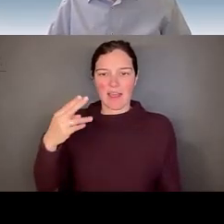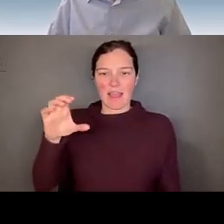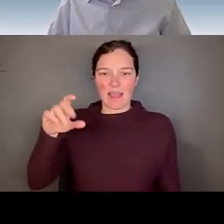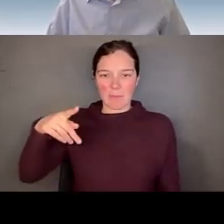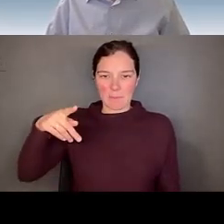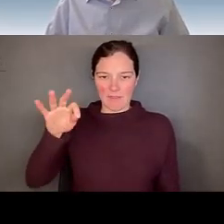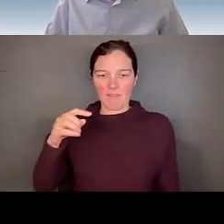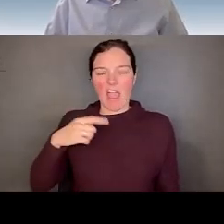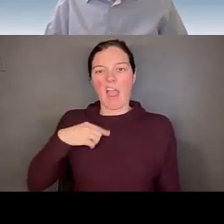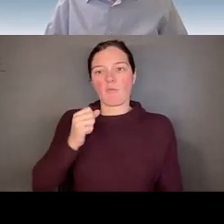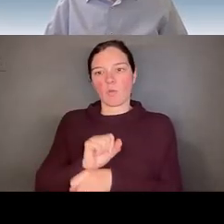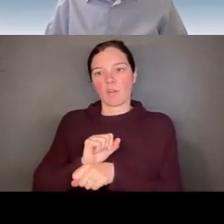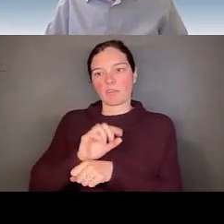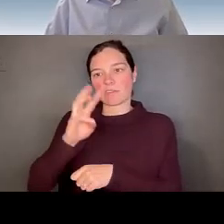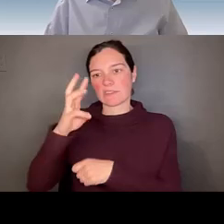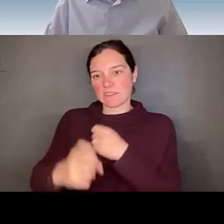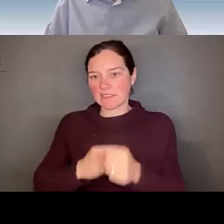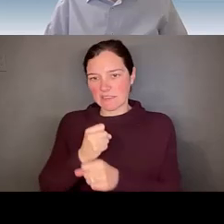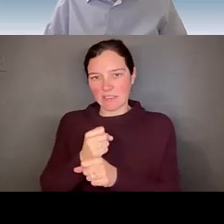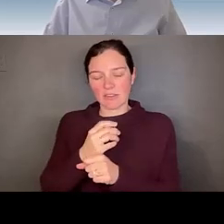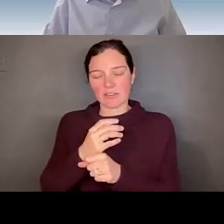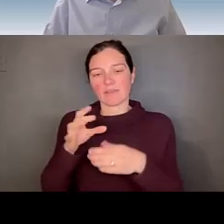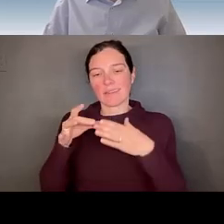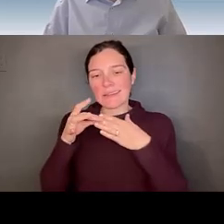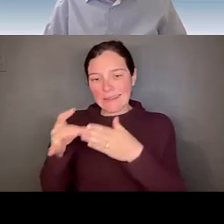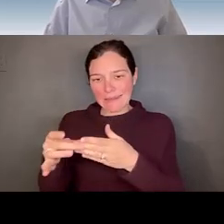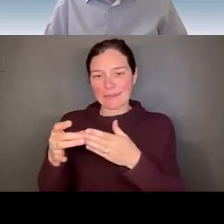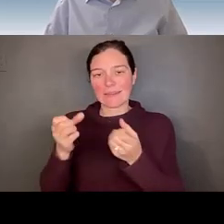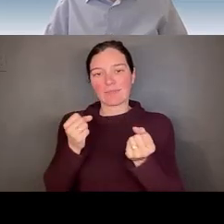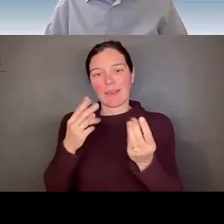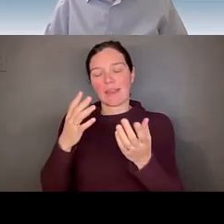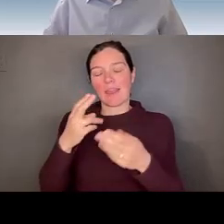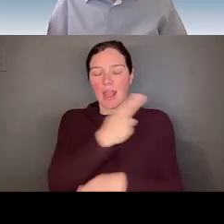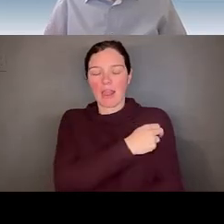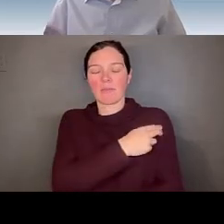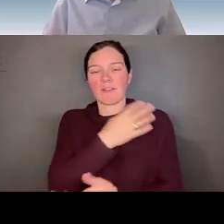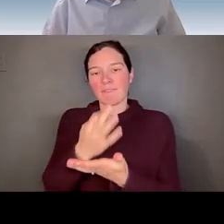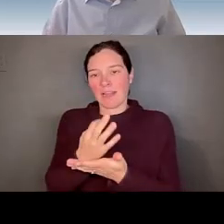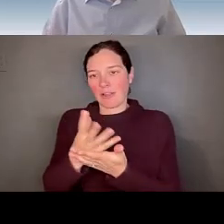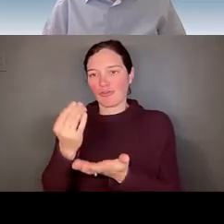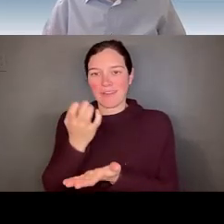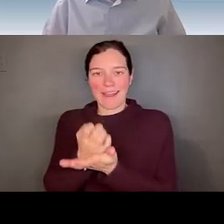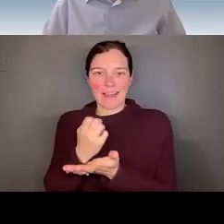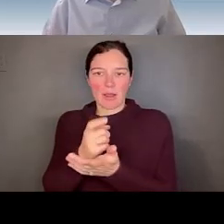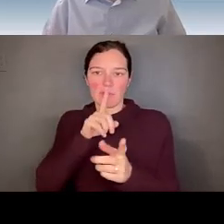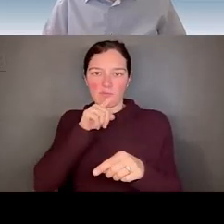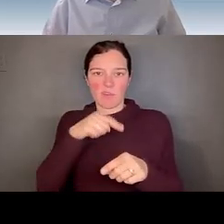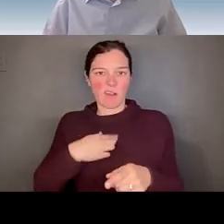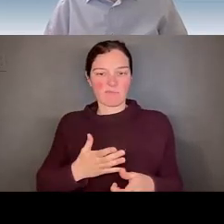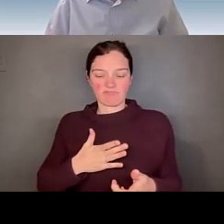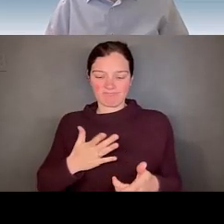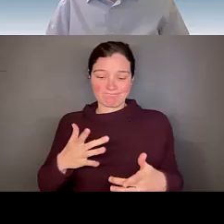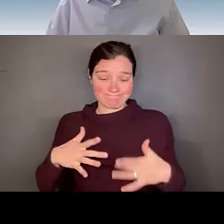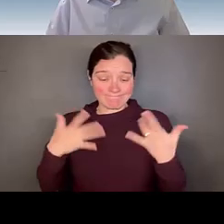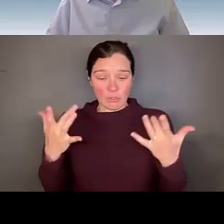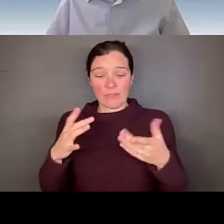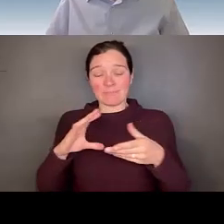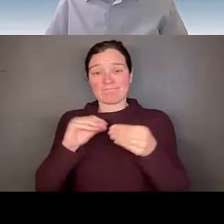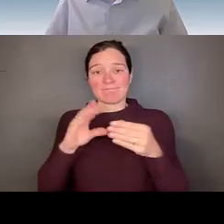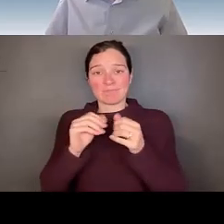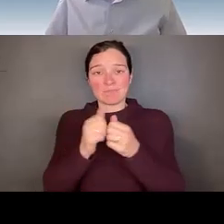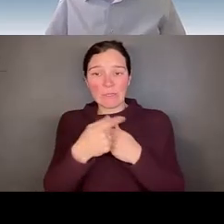years now, producing and then leading much of our hospital financial and economic reporting. I'm happy to be speaking with you about some of that information here